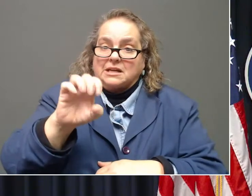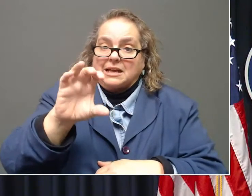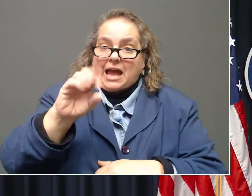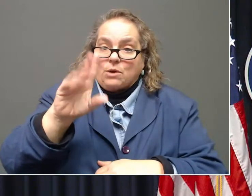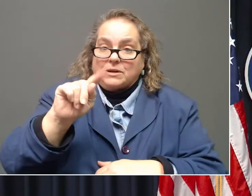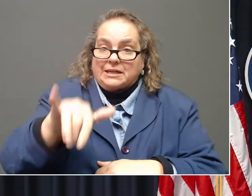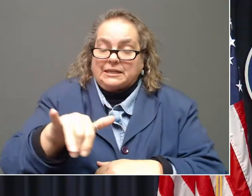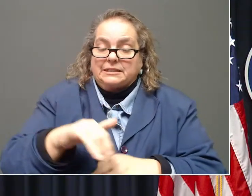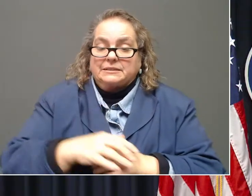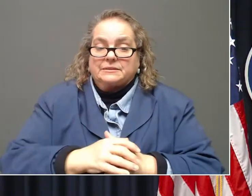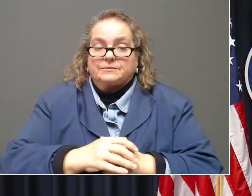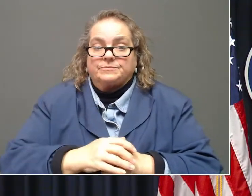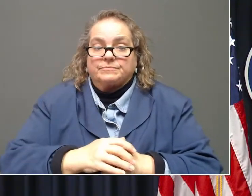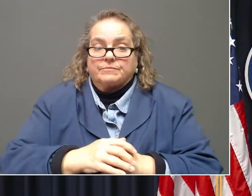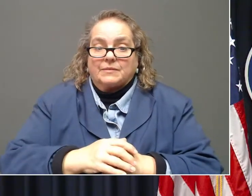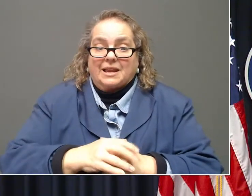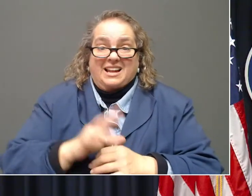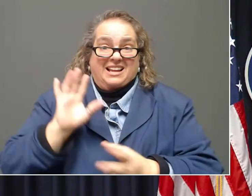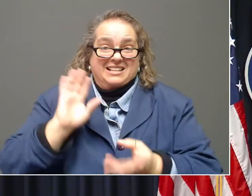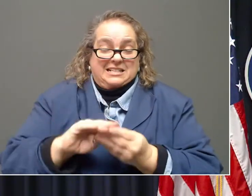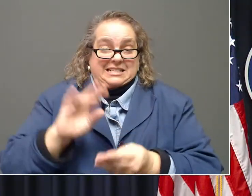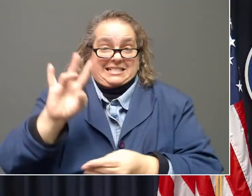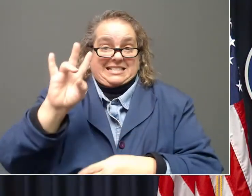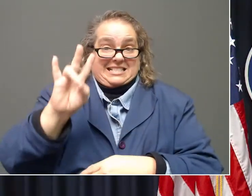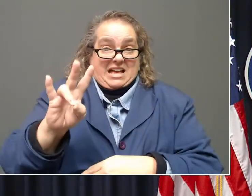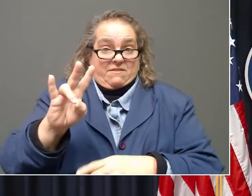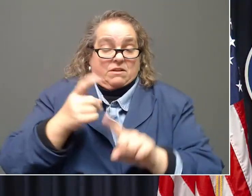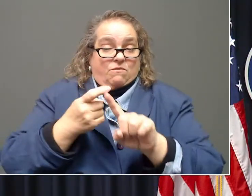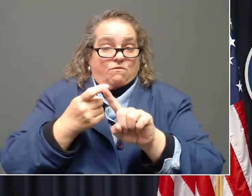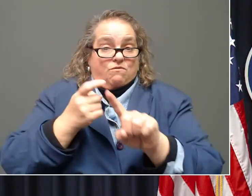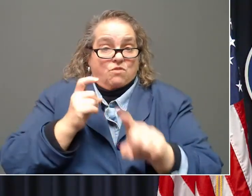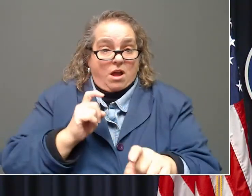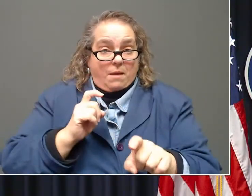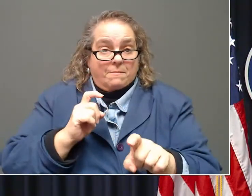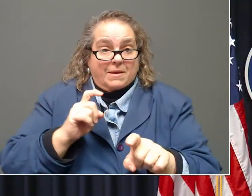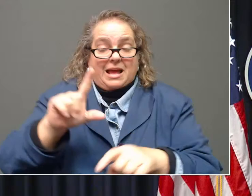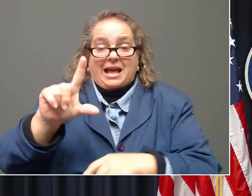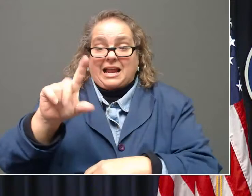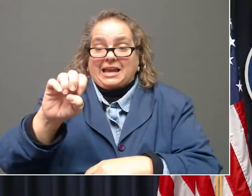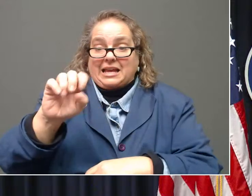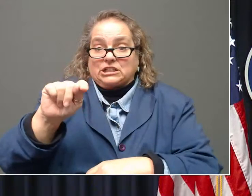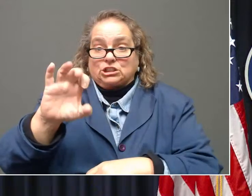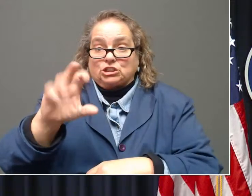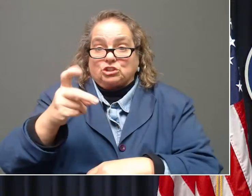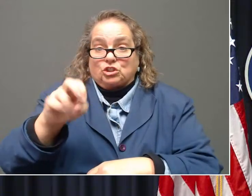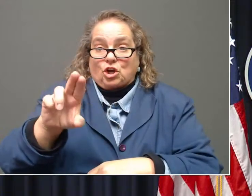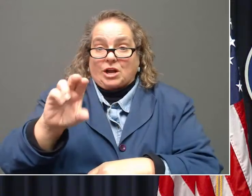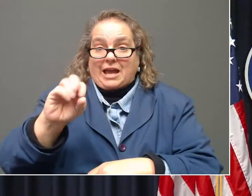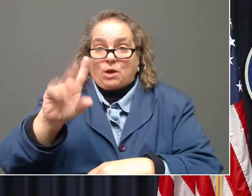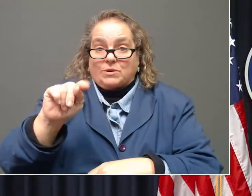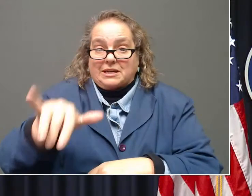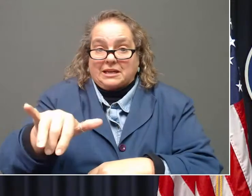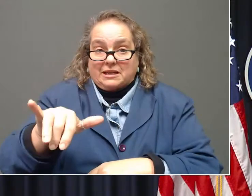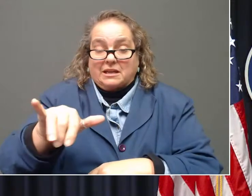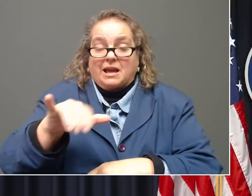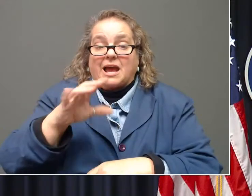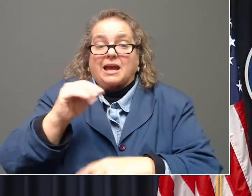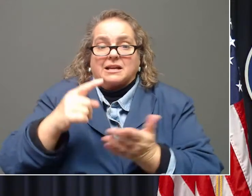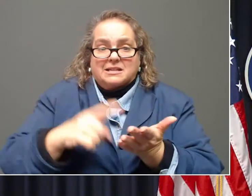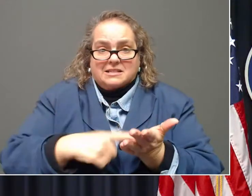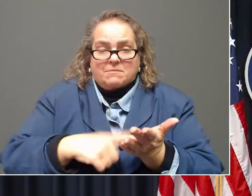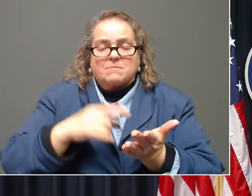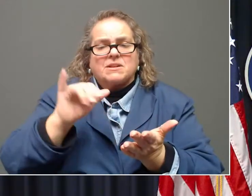the first age 38, the next age 59, and the last age 76.